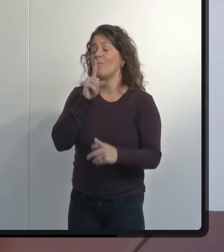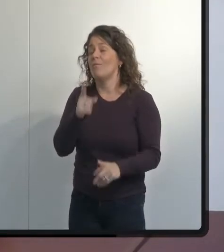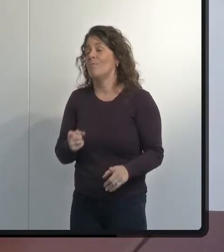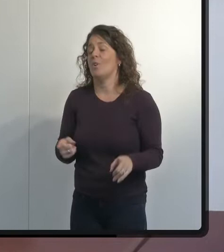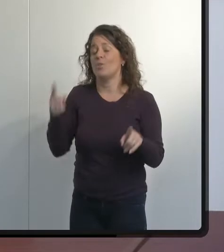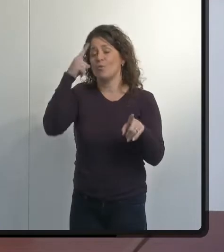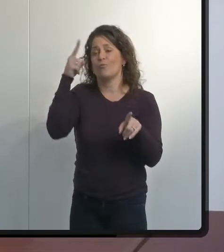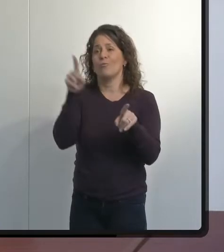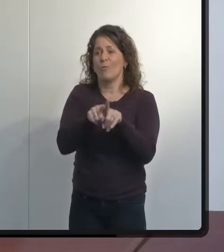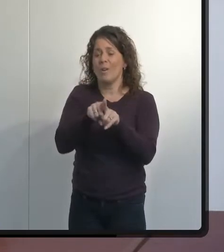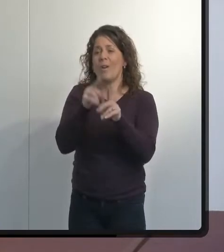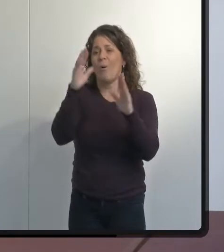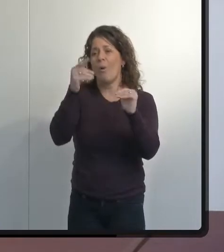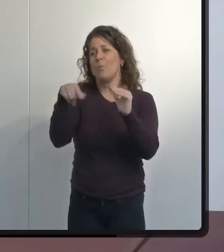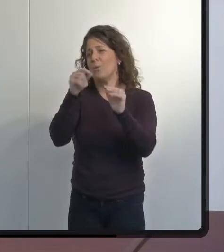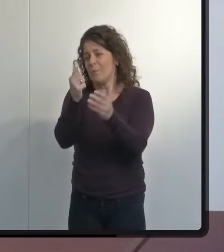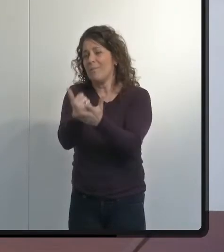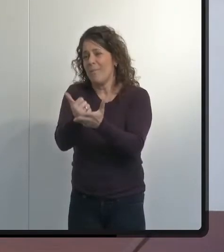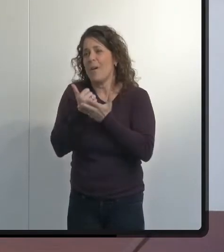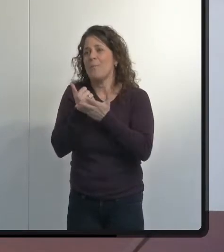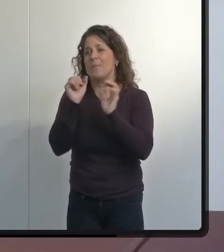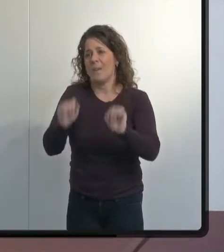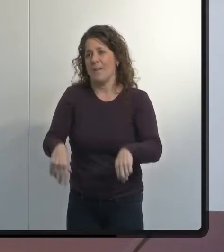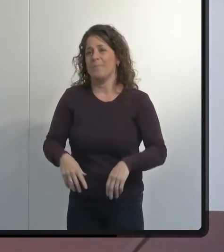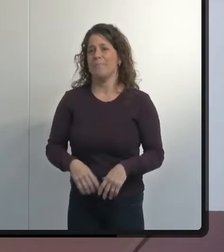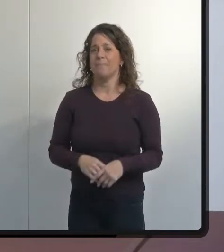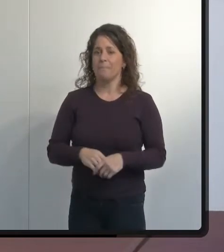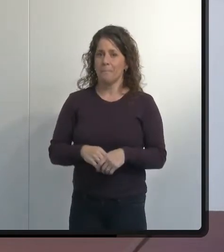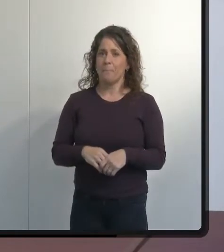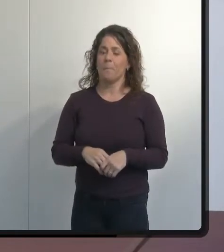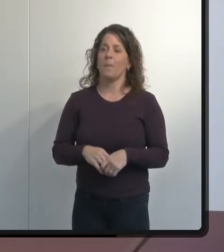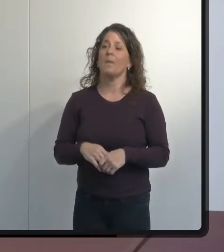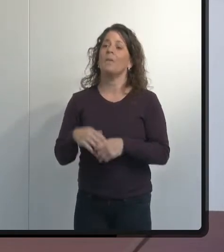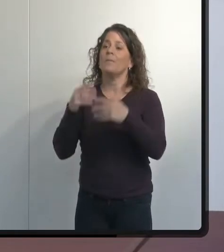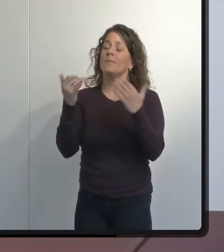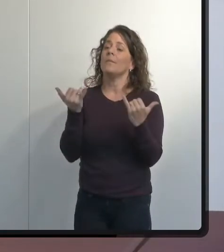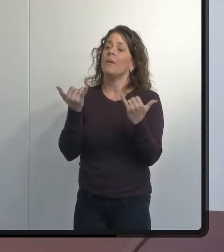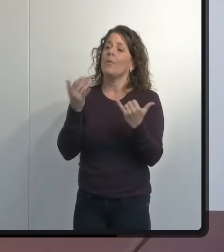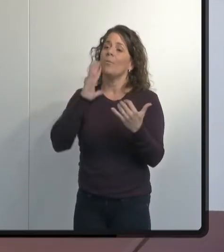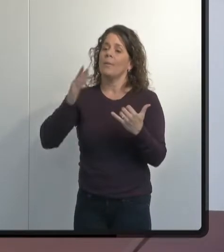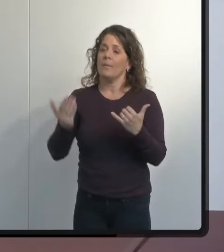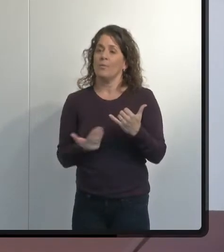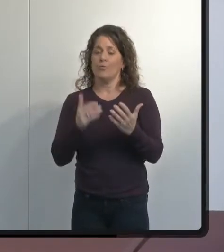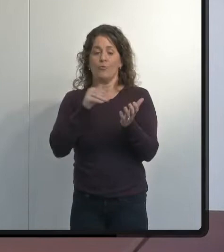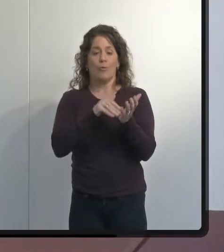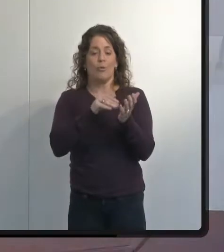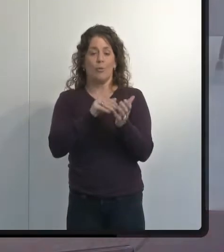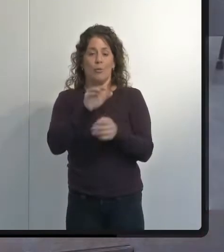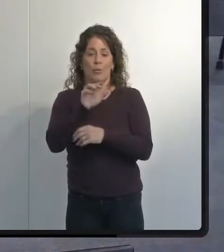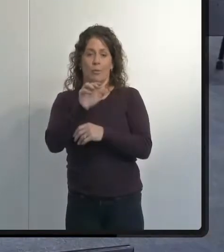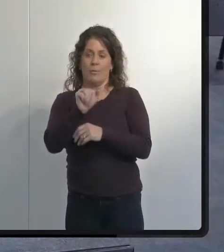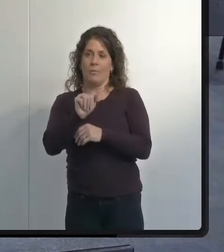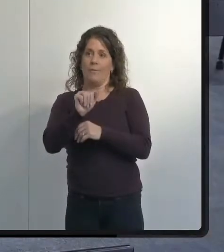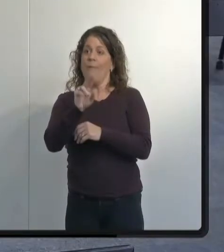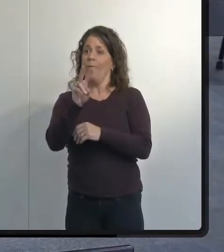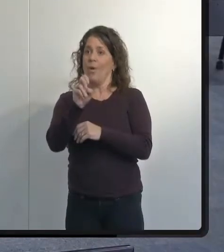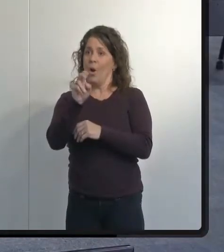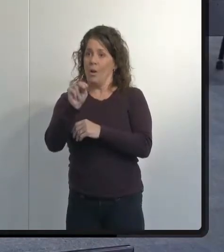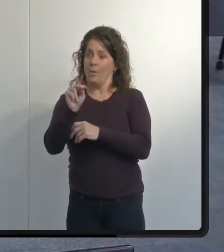mission." I'd now like to introduce Dr. Vaughn DeRenoso, the county's Public Health Director.